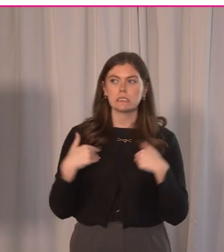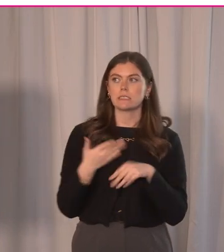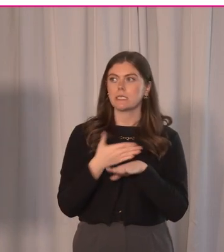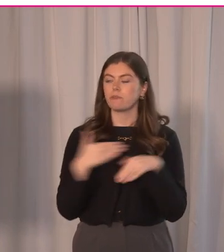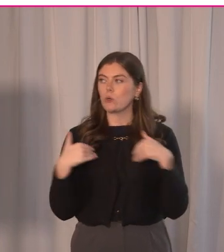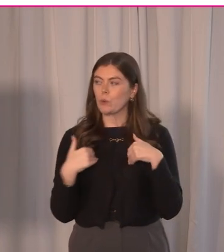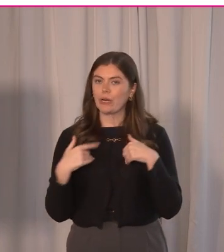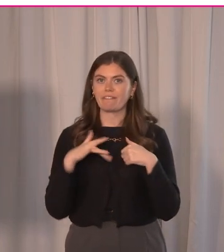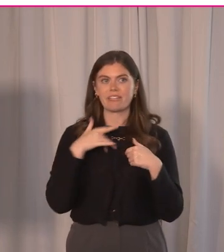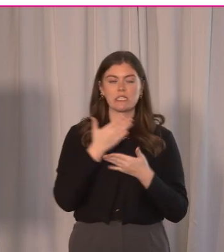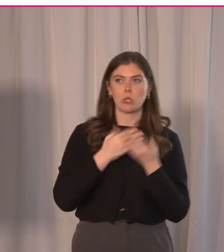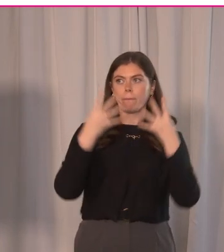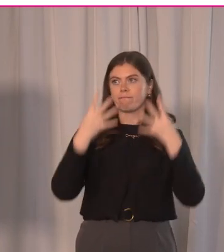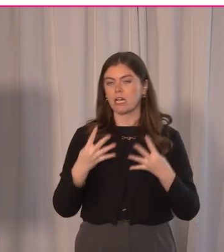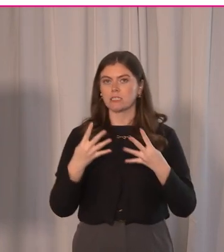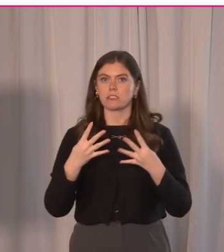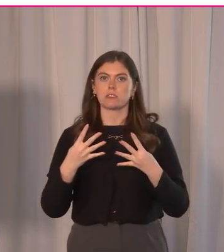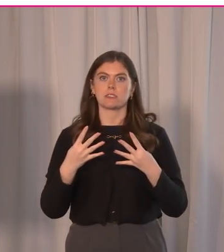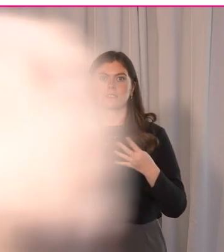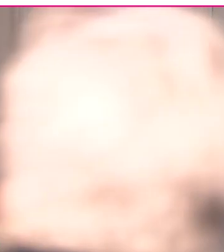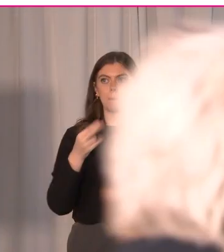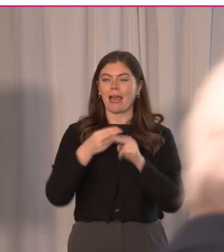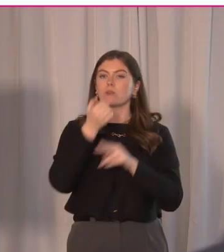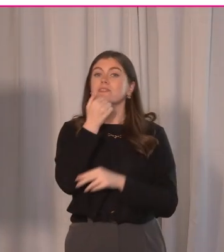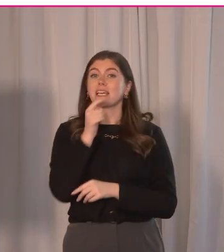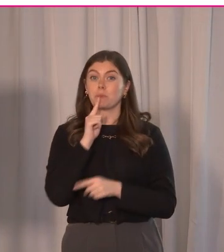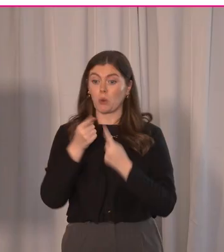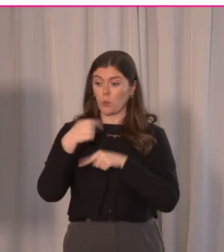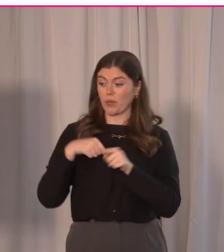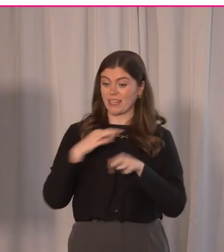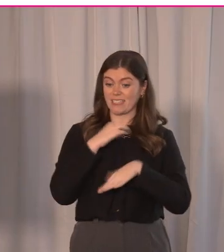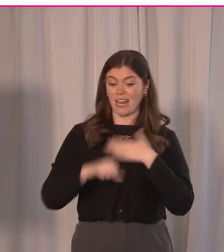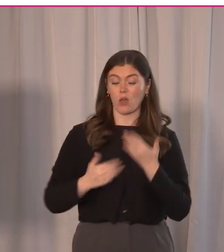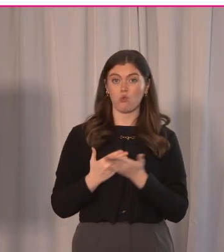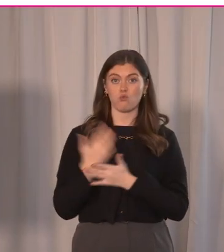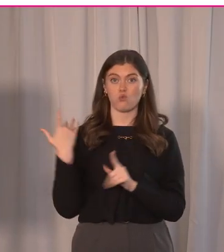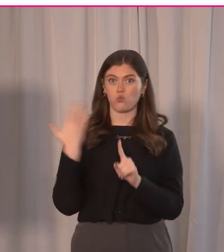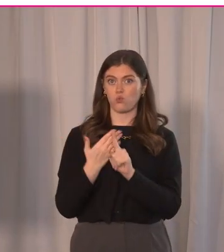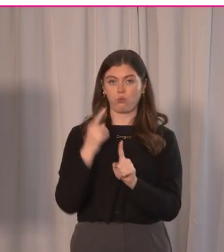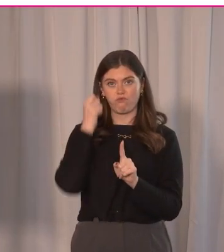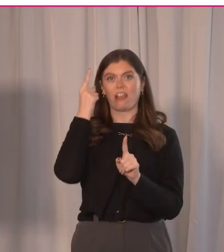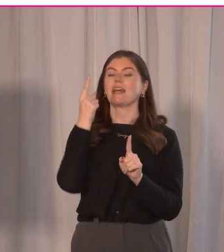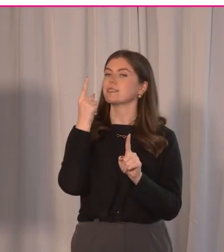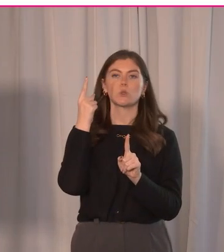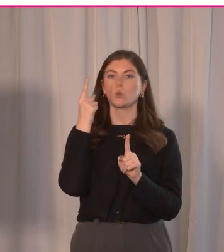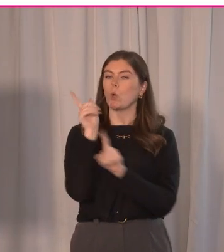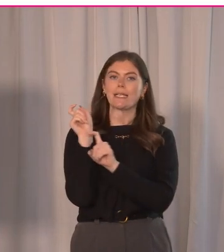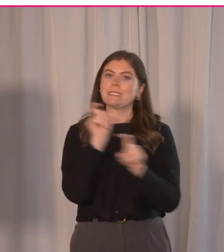some of the findings might be outdated, but I think as we've gone through the day, they definitely aren't, they're still